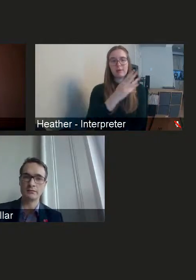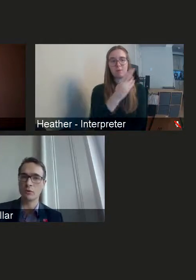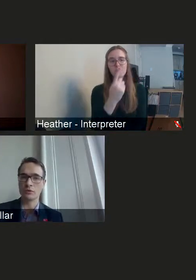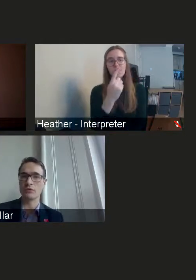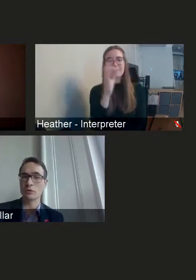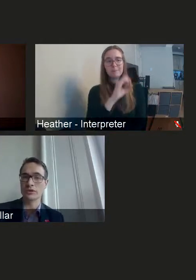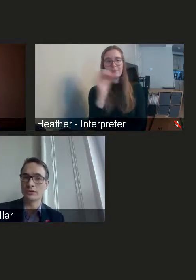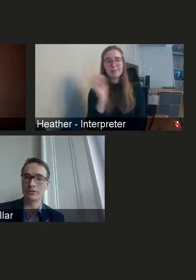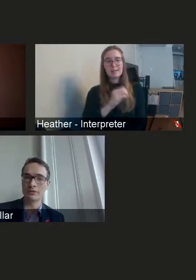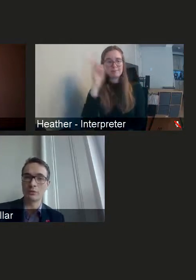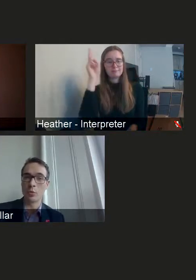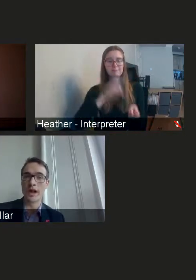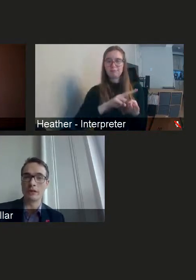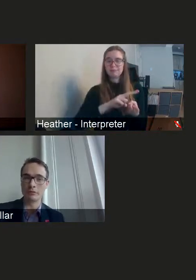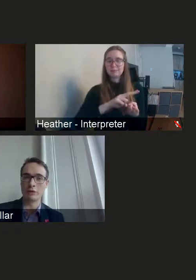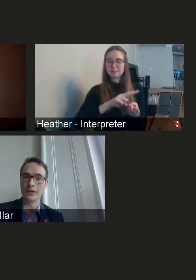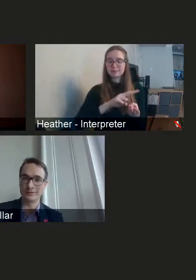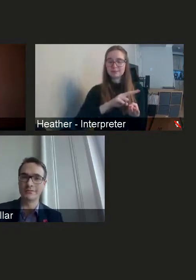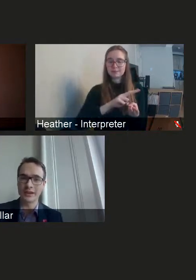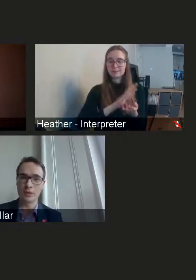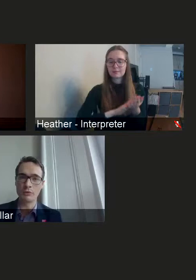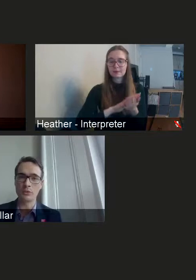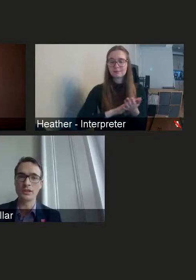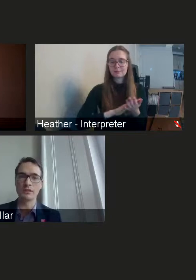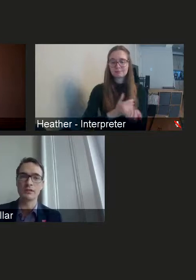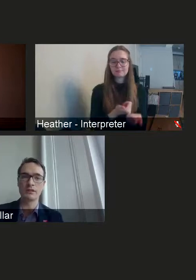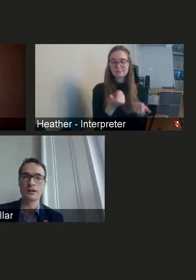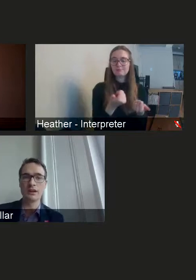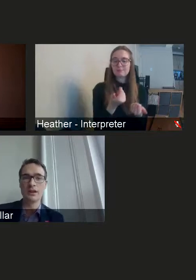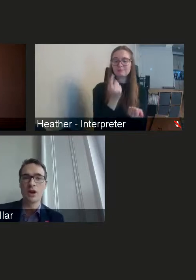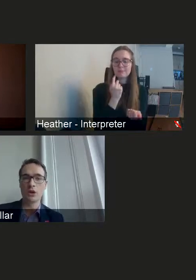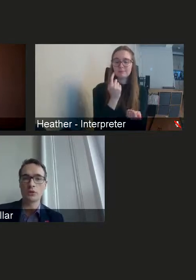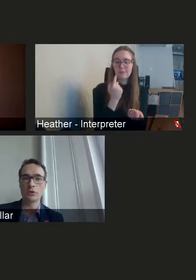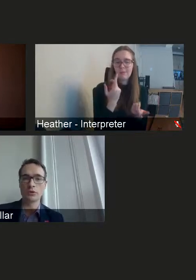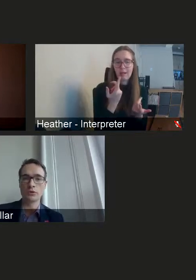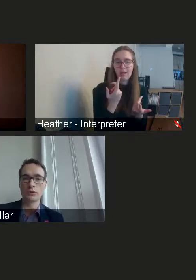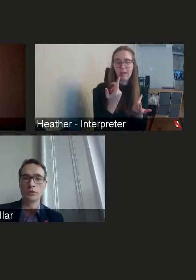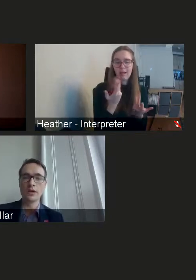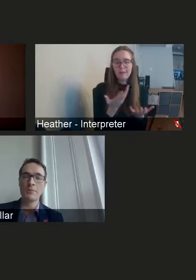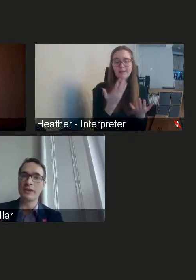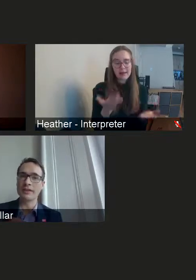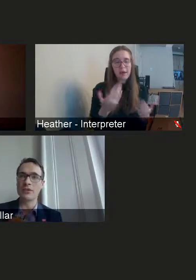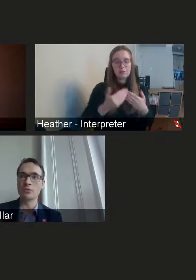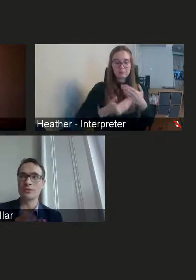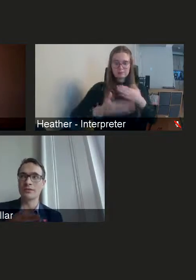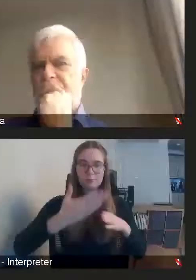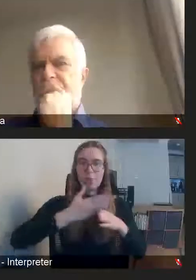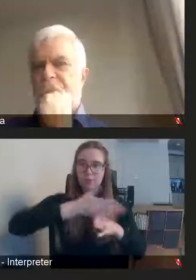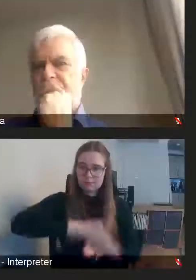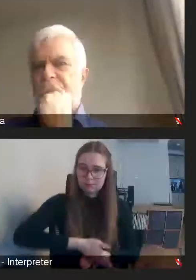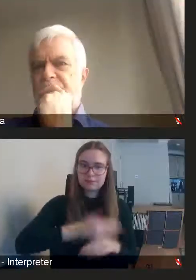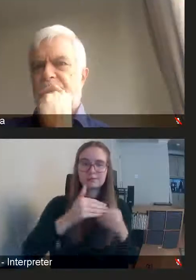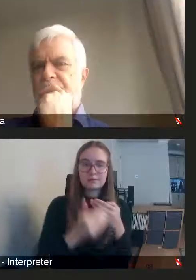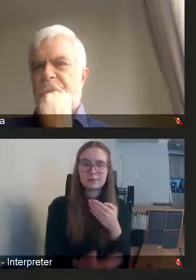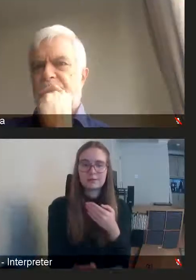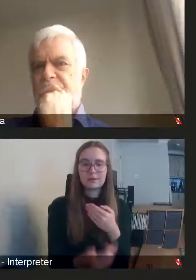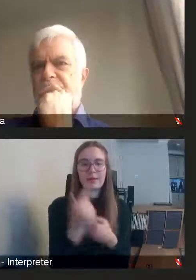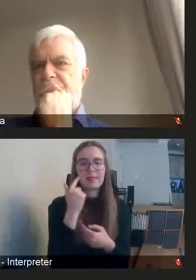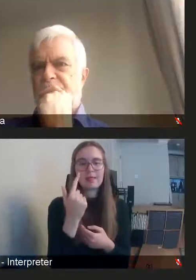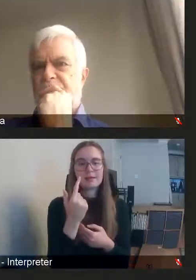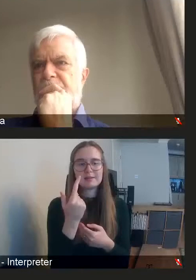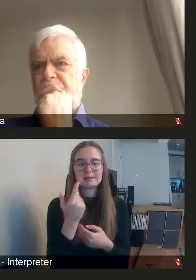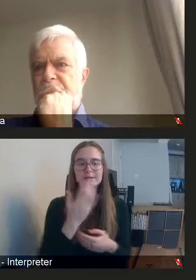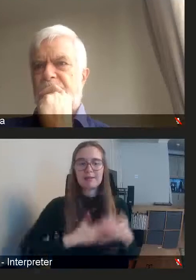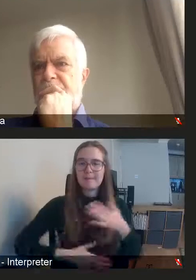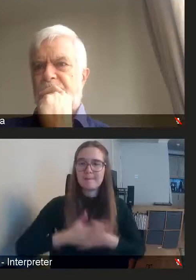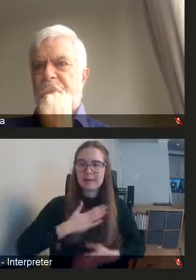41%. Those are, of course, the low-hanging fruit, and now we've got significantly harder work to do. But I think that shows the kind of relative pace. So